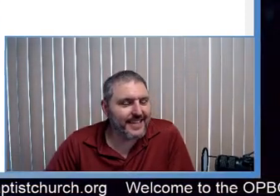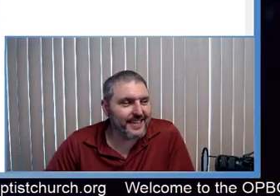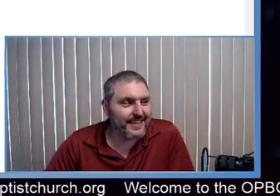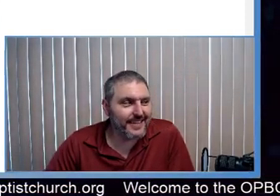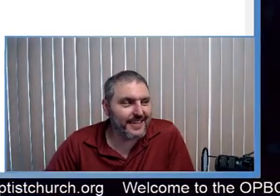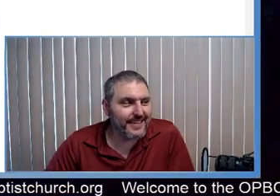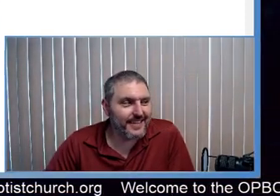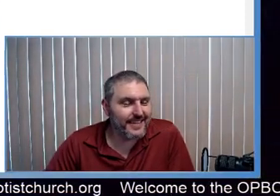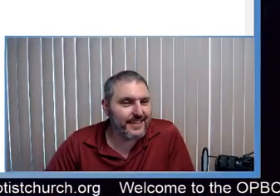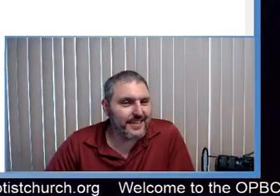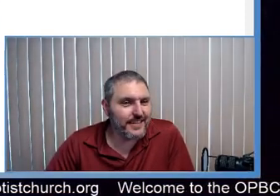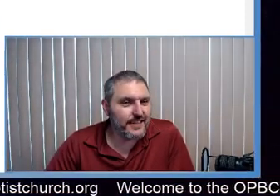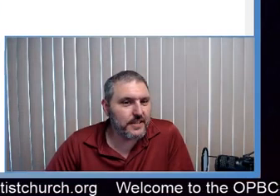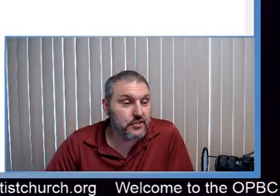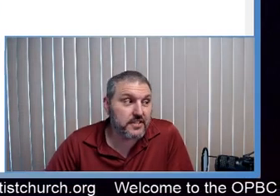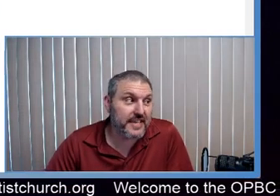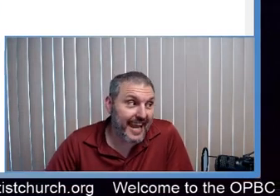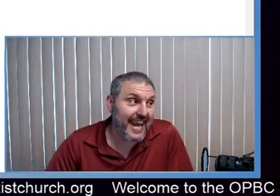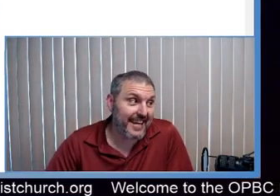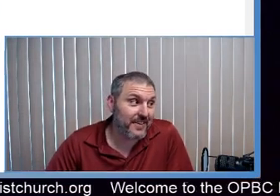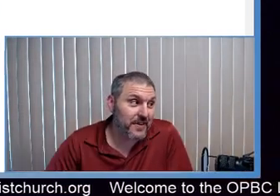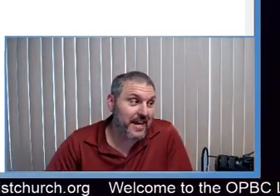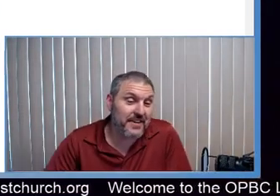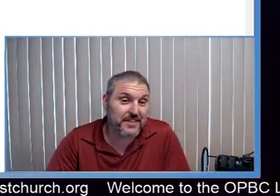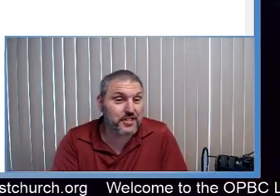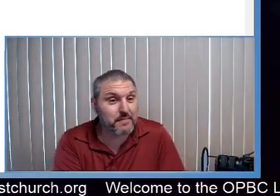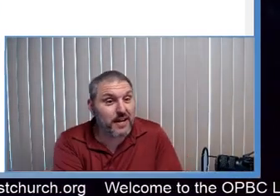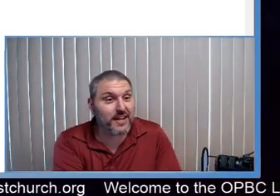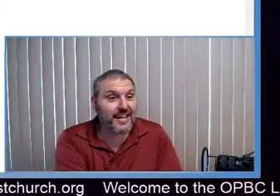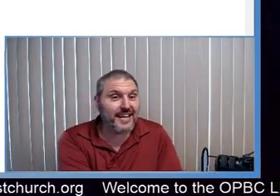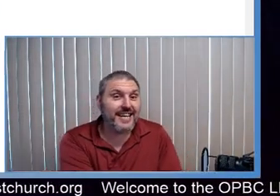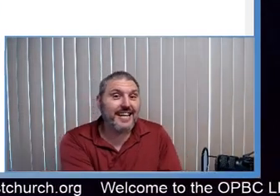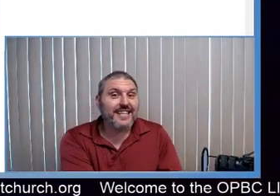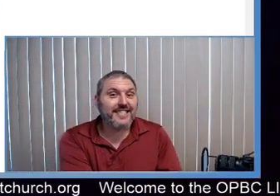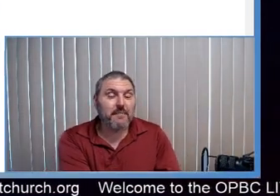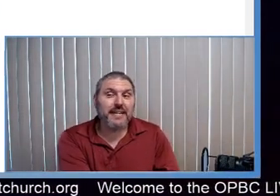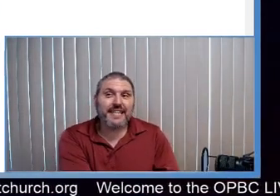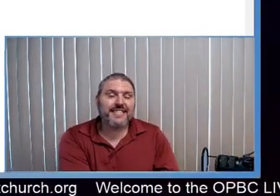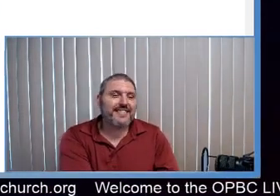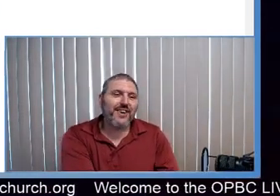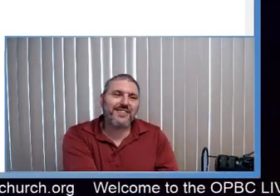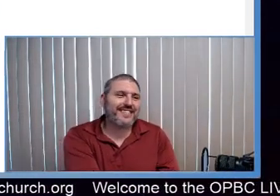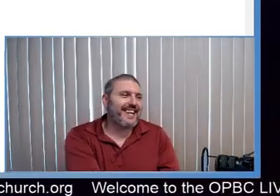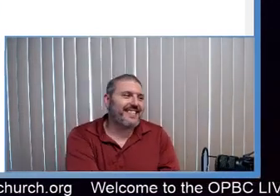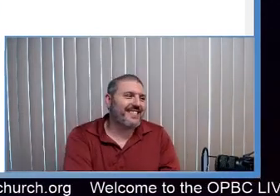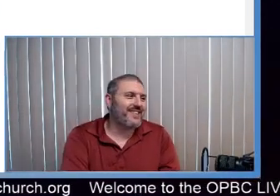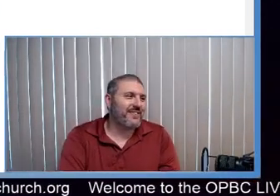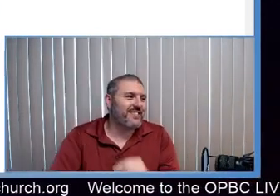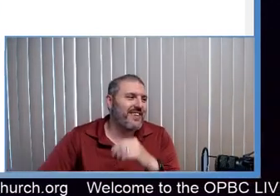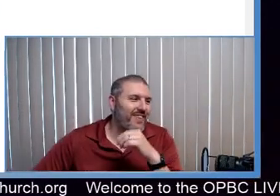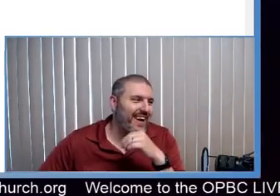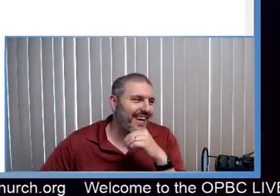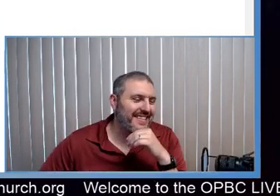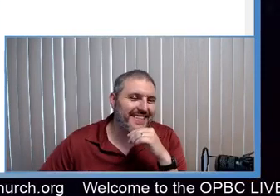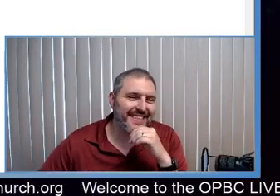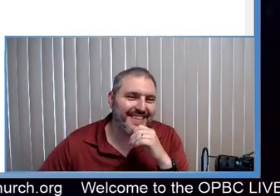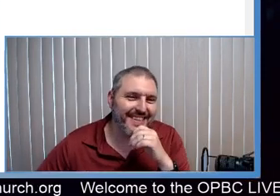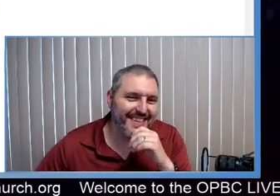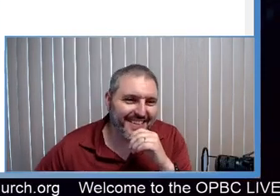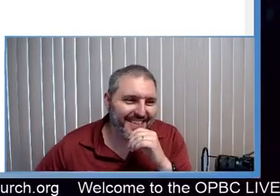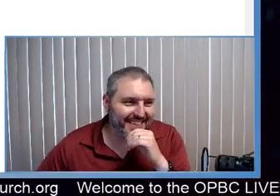Like, you just can, okay? You can smell somebody that just don't see, it just don't seem